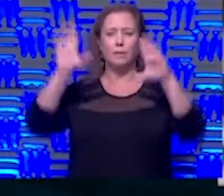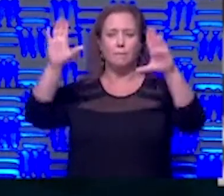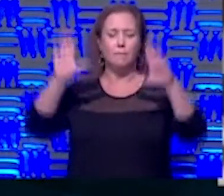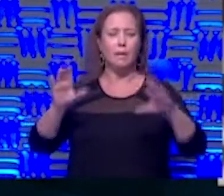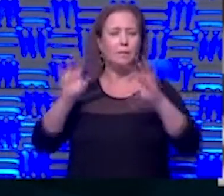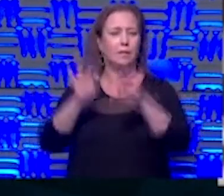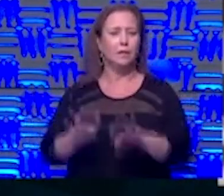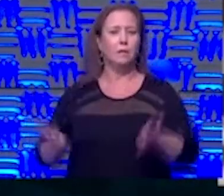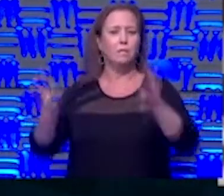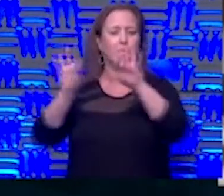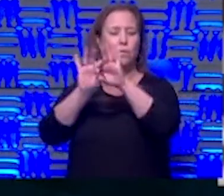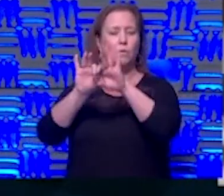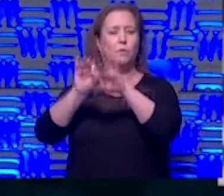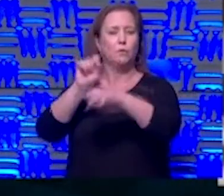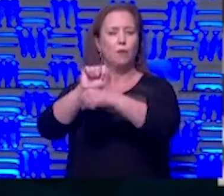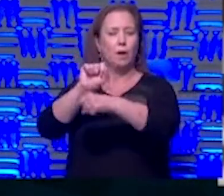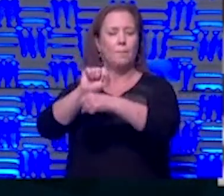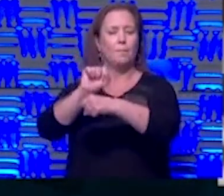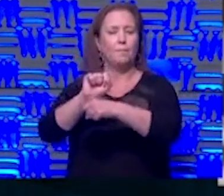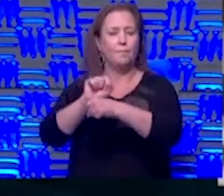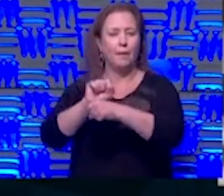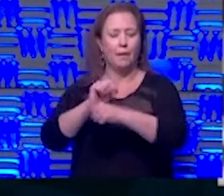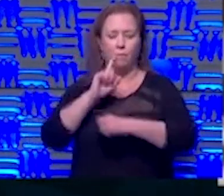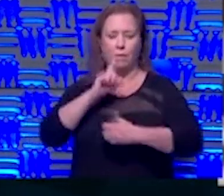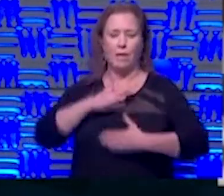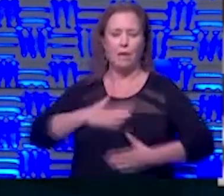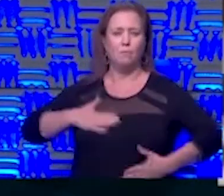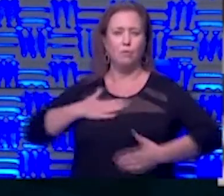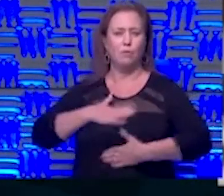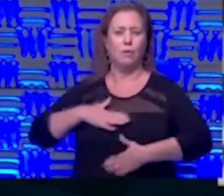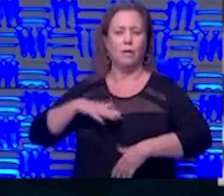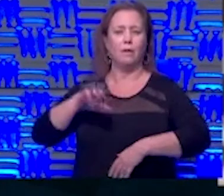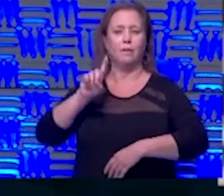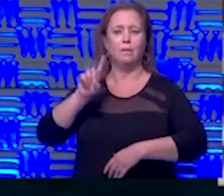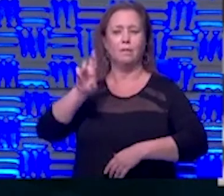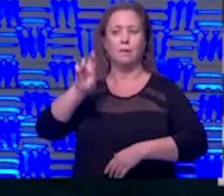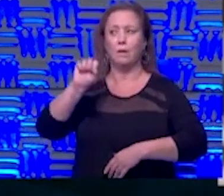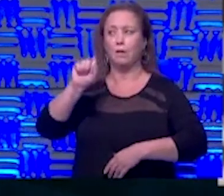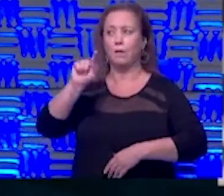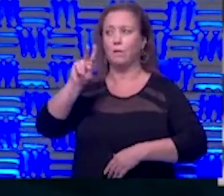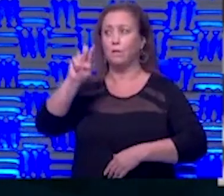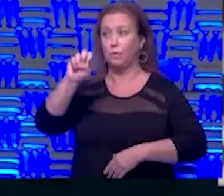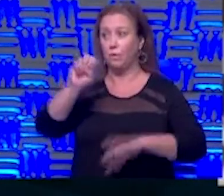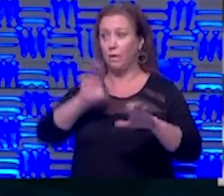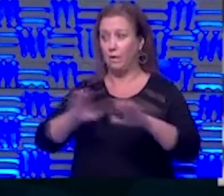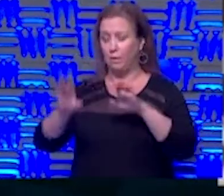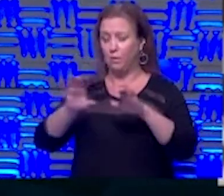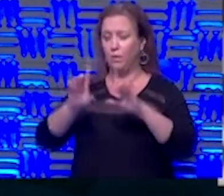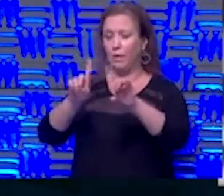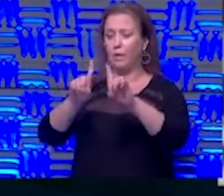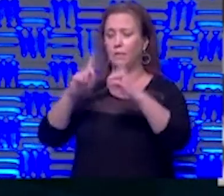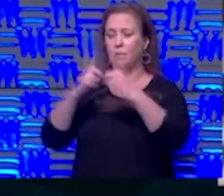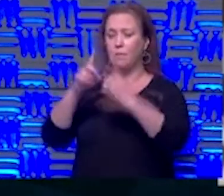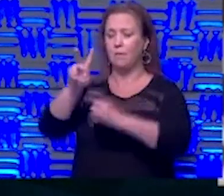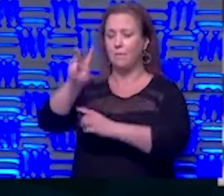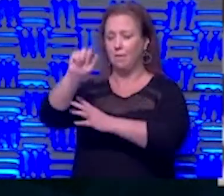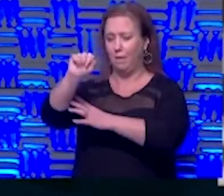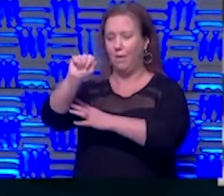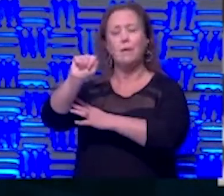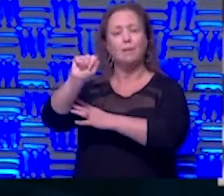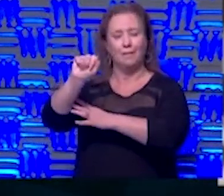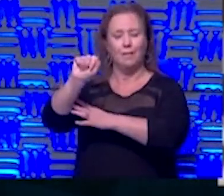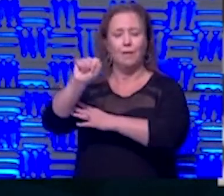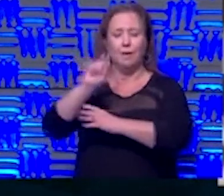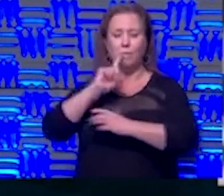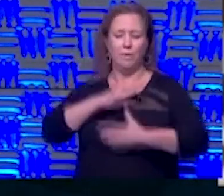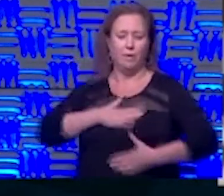important undertaking. And I'm grateful for what Dr. Stone is attempting and is doing at the Department of Veterans Affairs. And I very